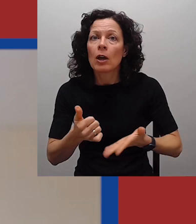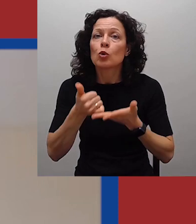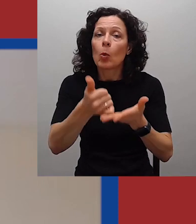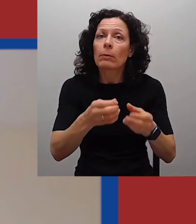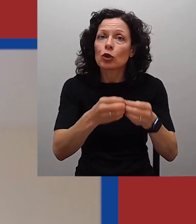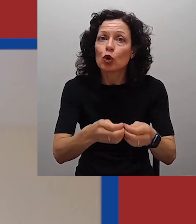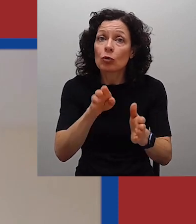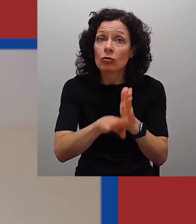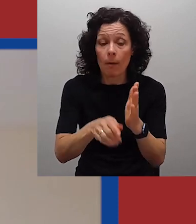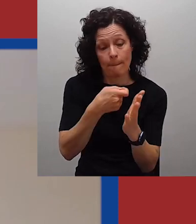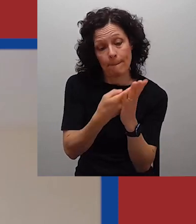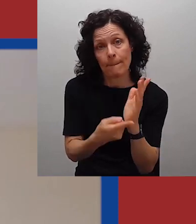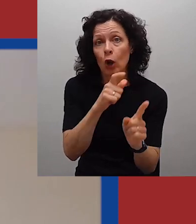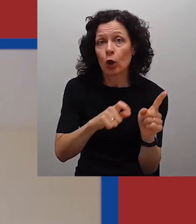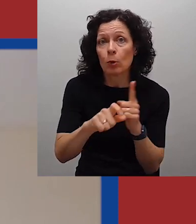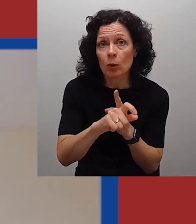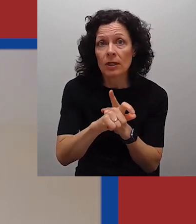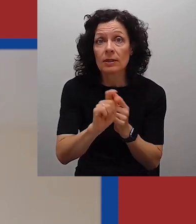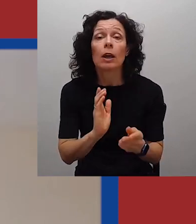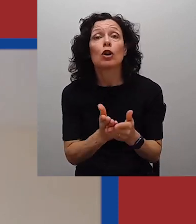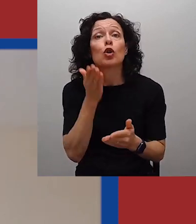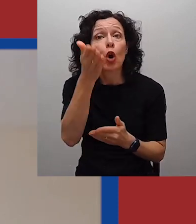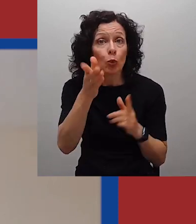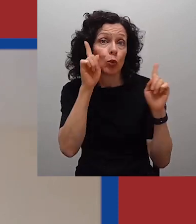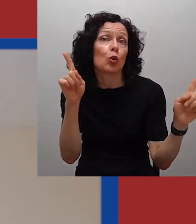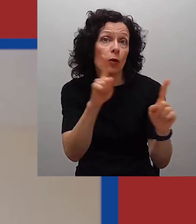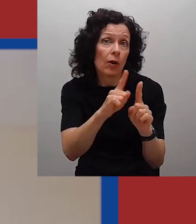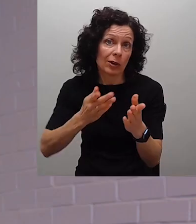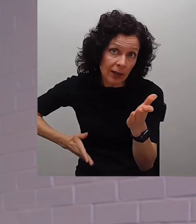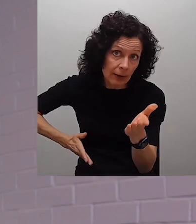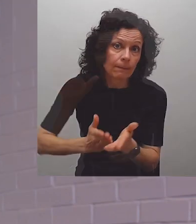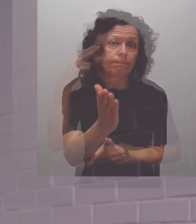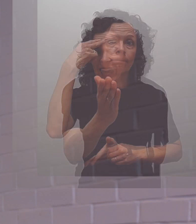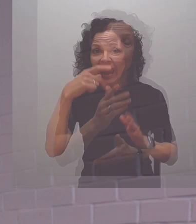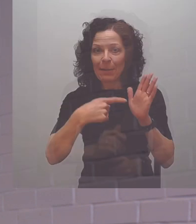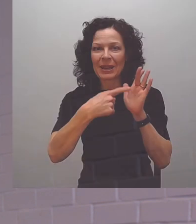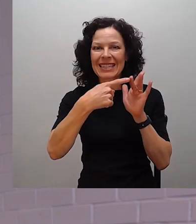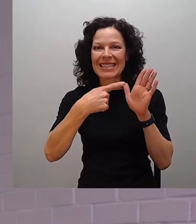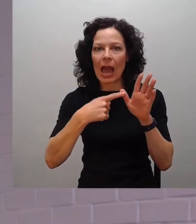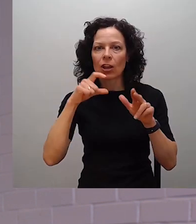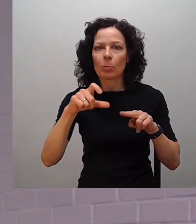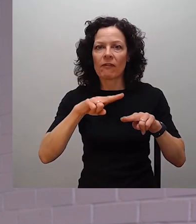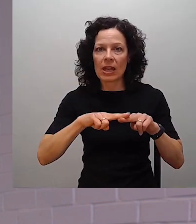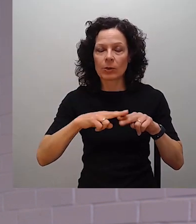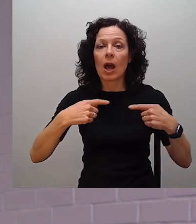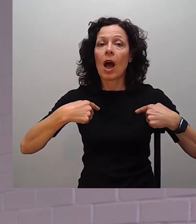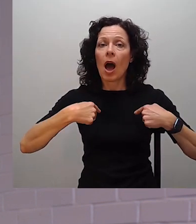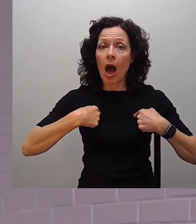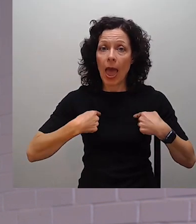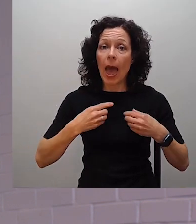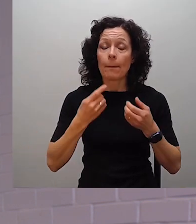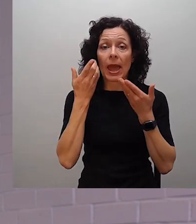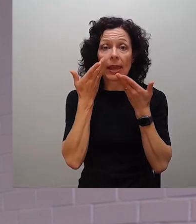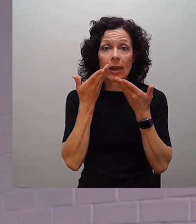those communities into and within higher education. Hi, my name's Tia Chipperfield.